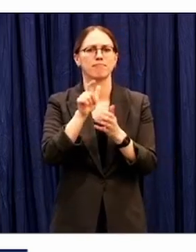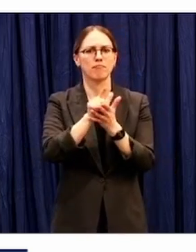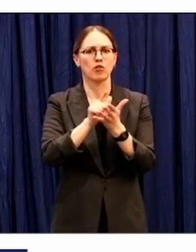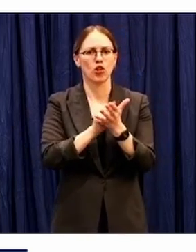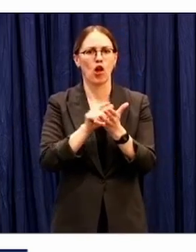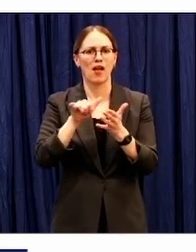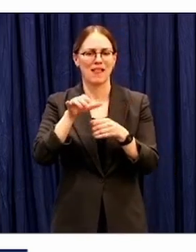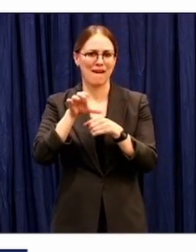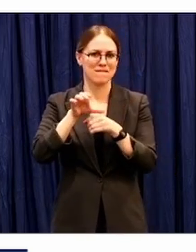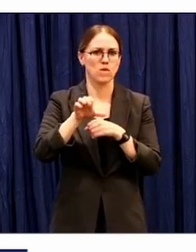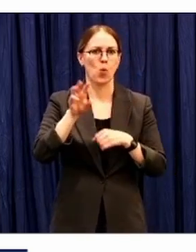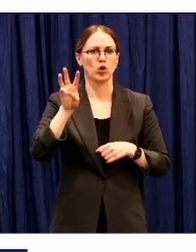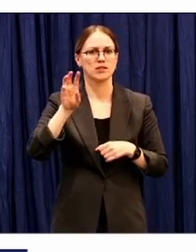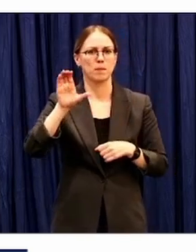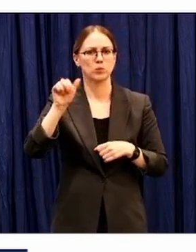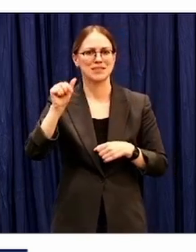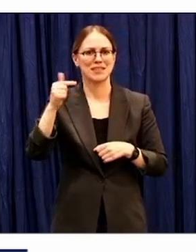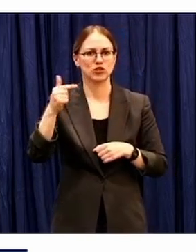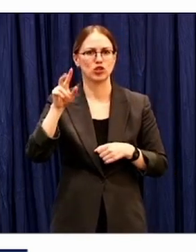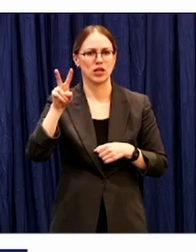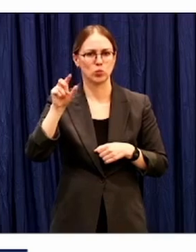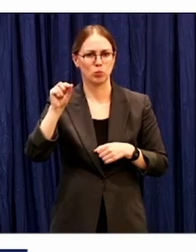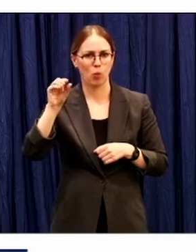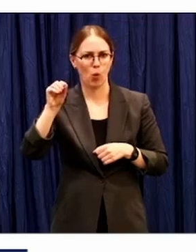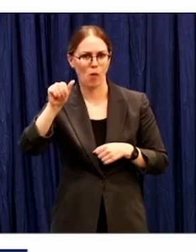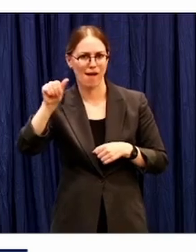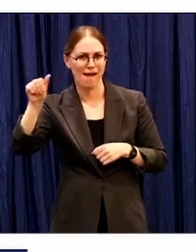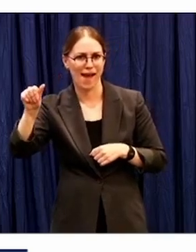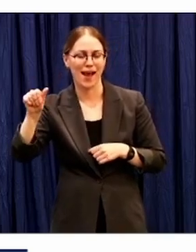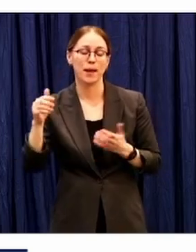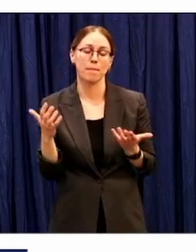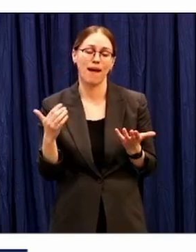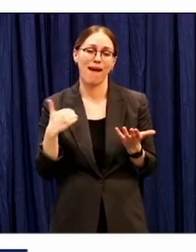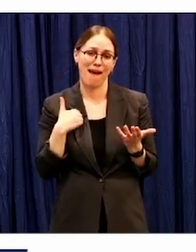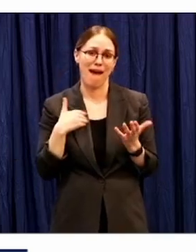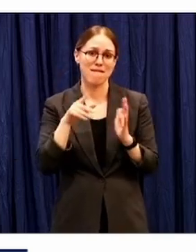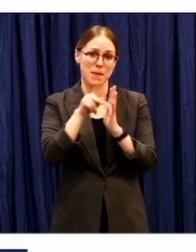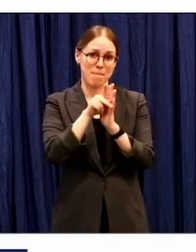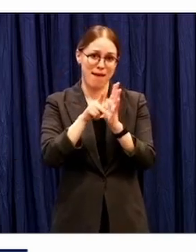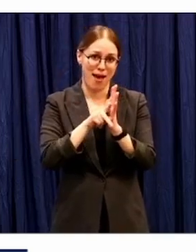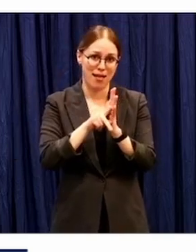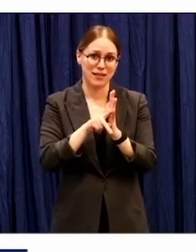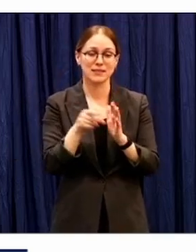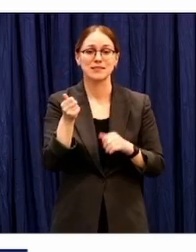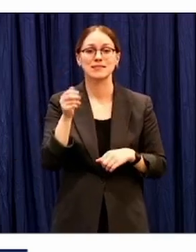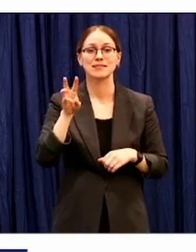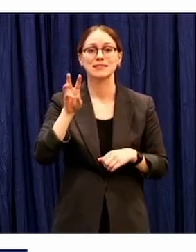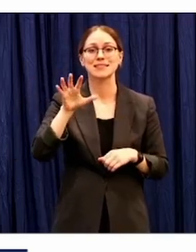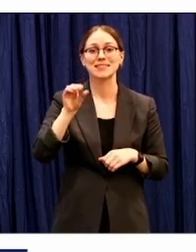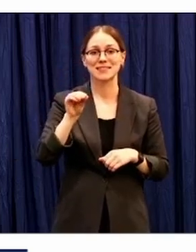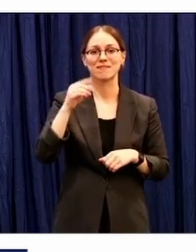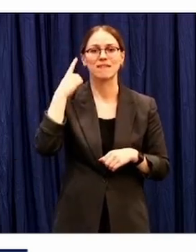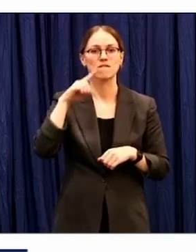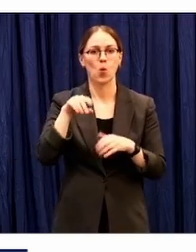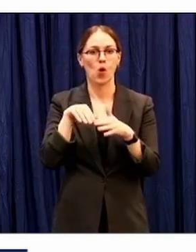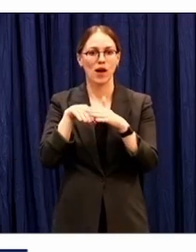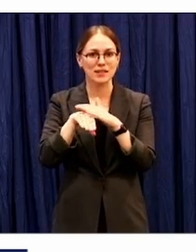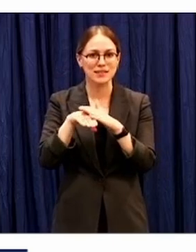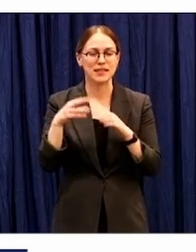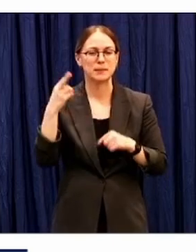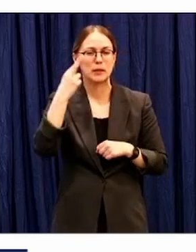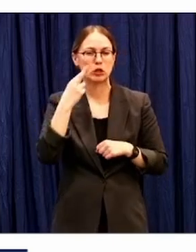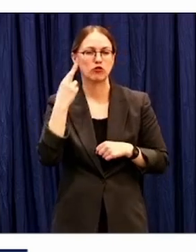2.1 level AA. We have policy, so one of which would be 1650 for accessibility and